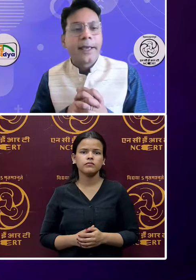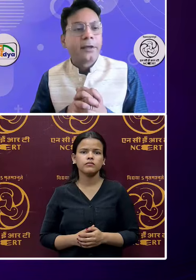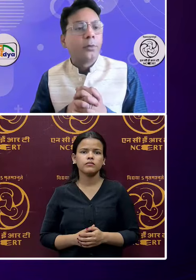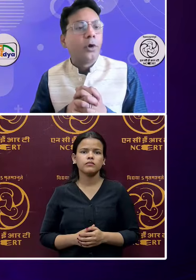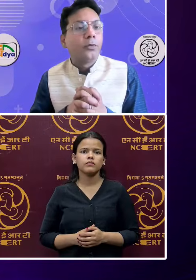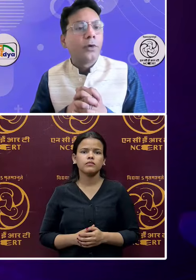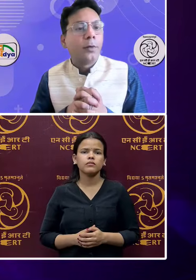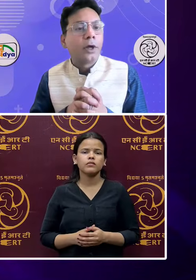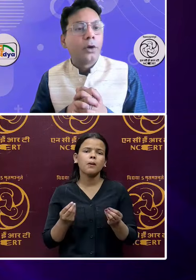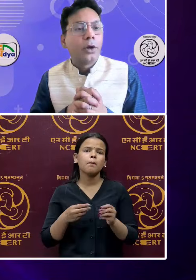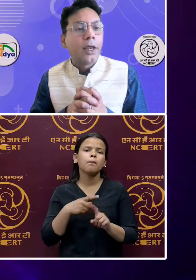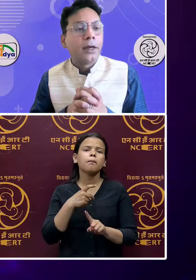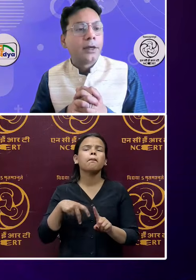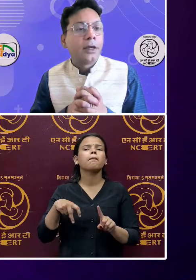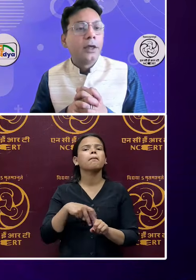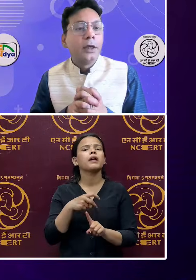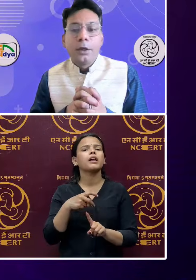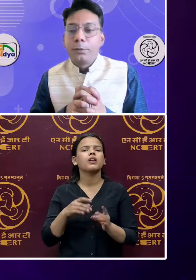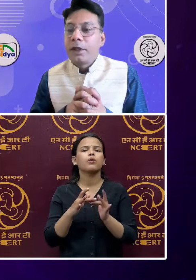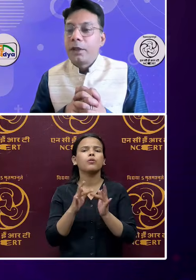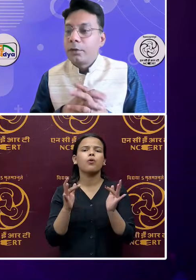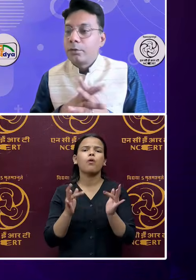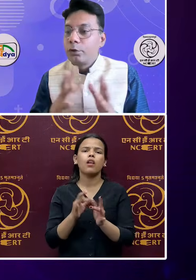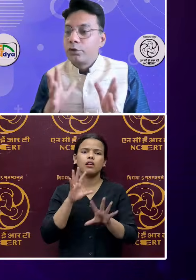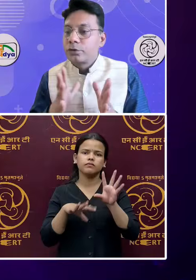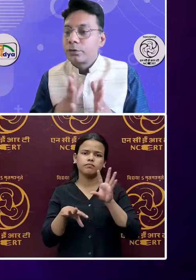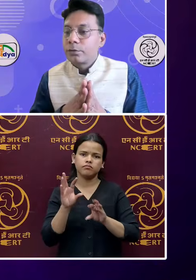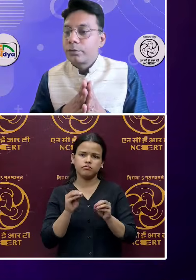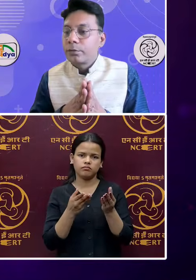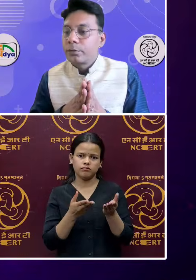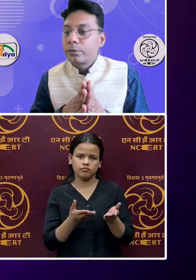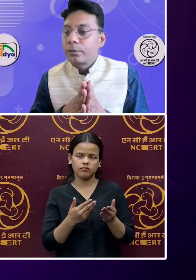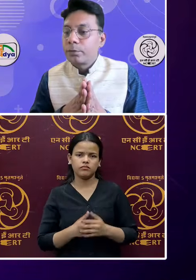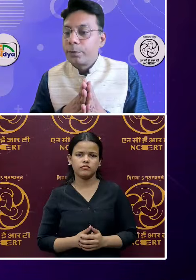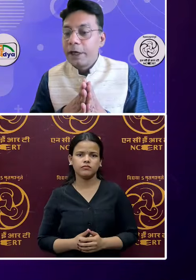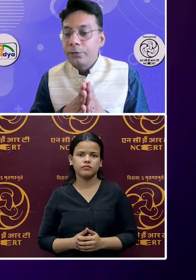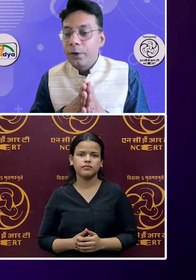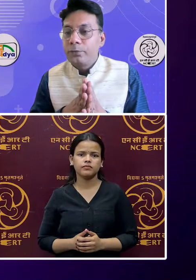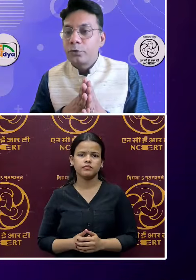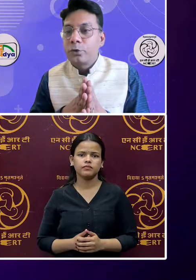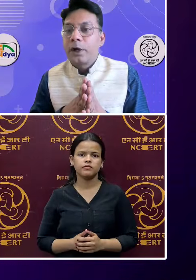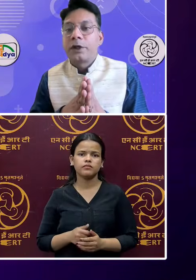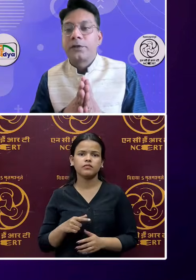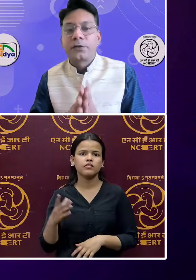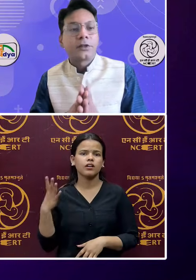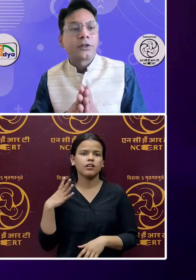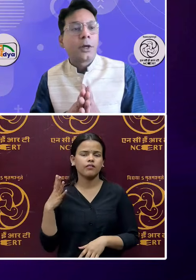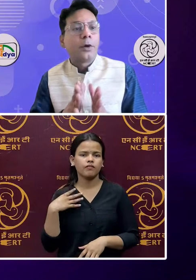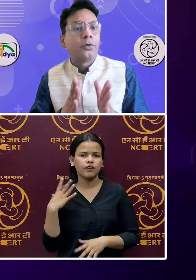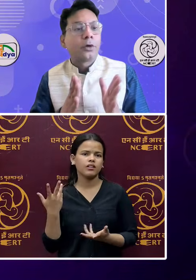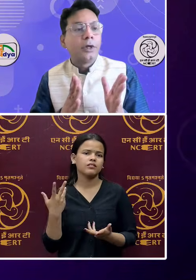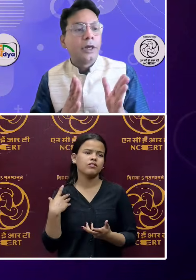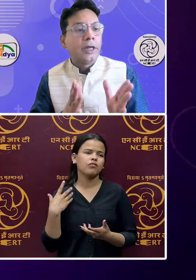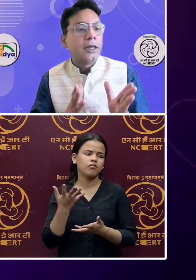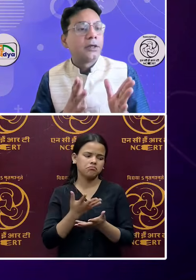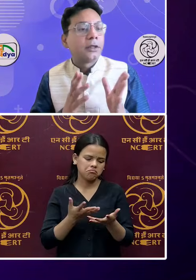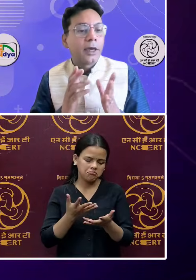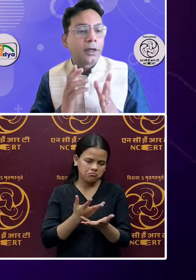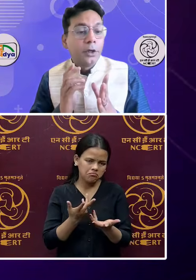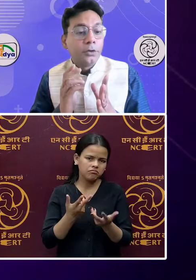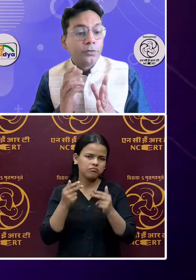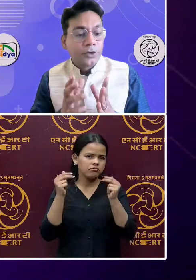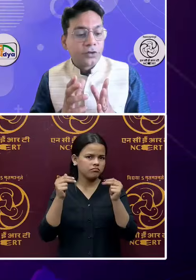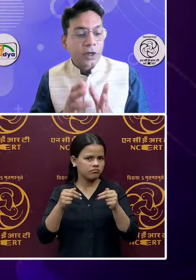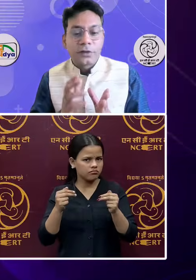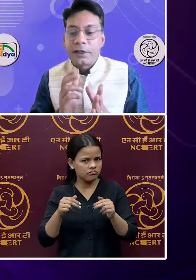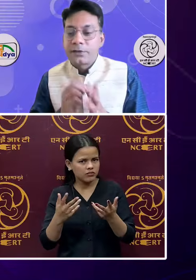summary diagram of our online learning course platform. So what we discussed about need,